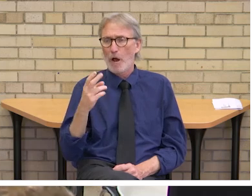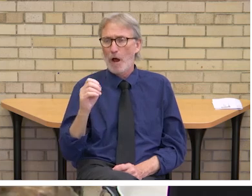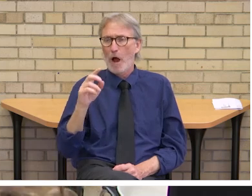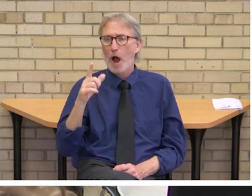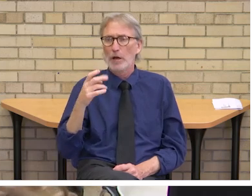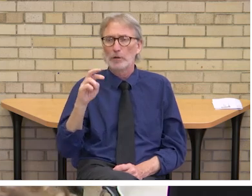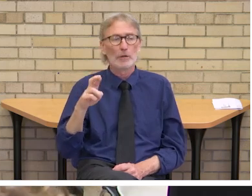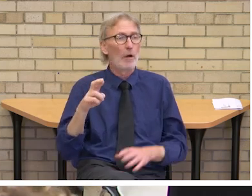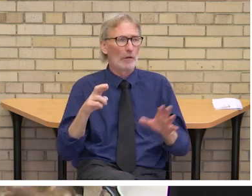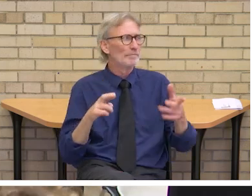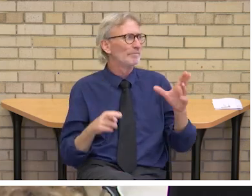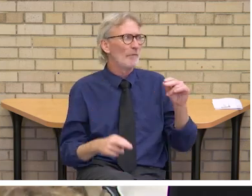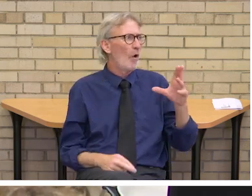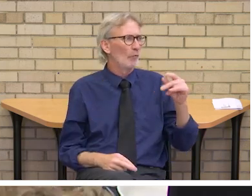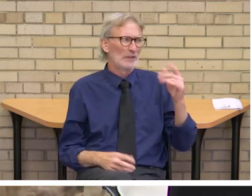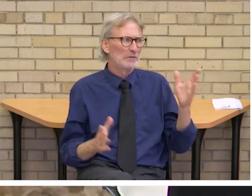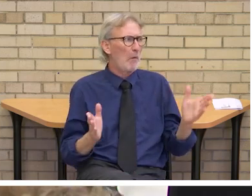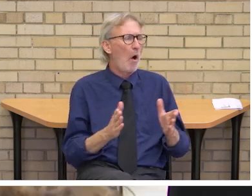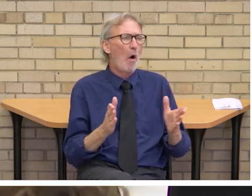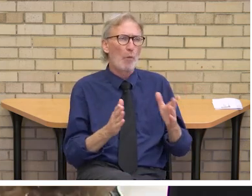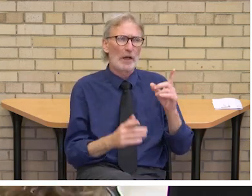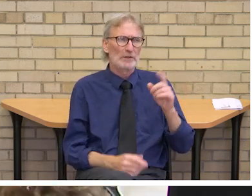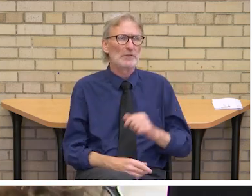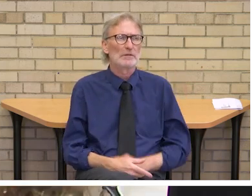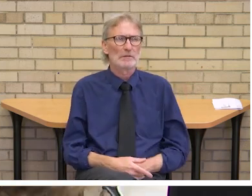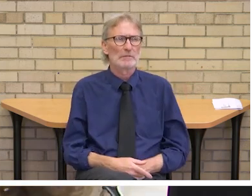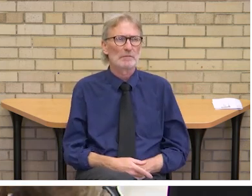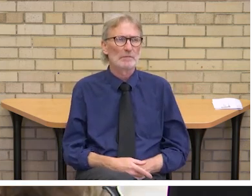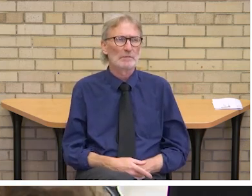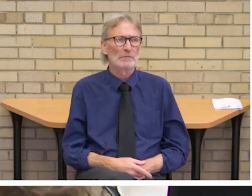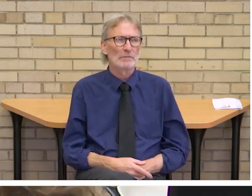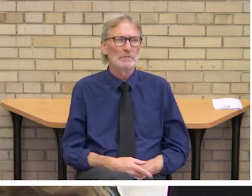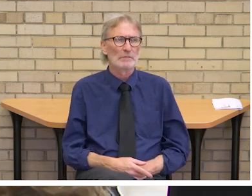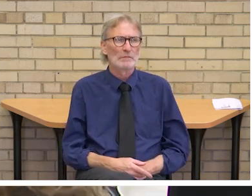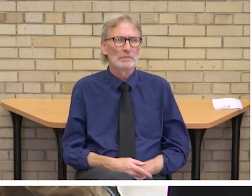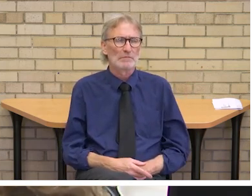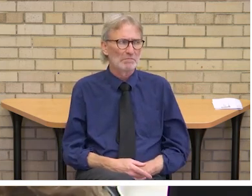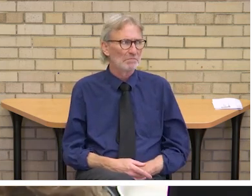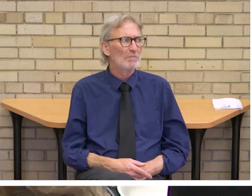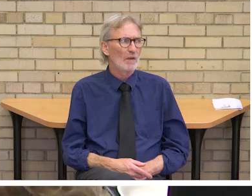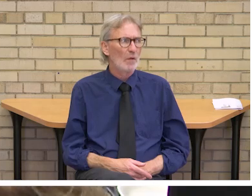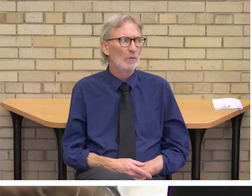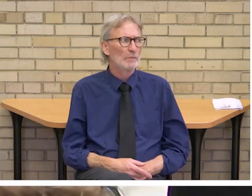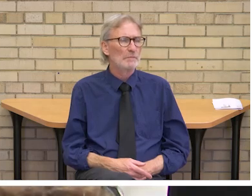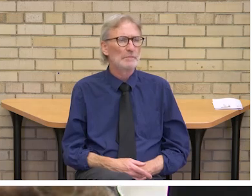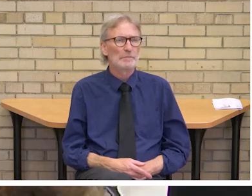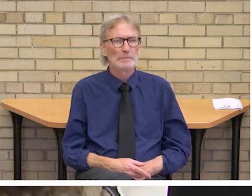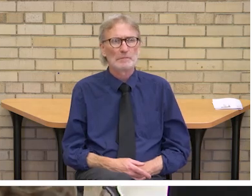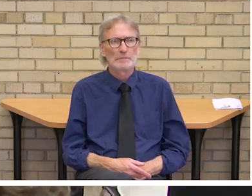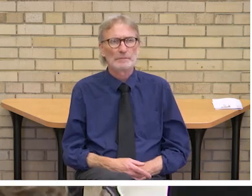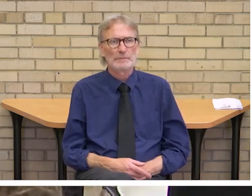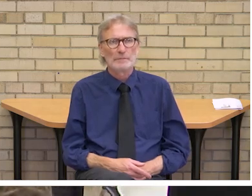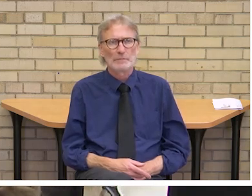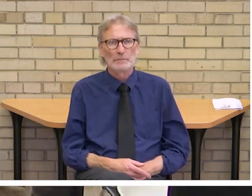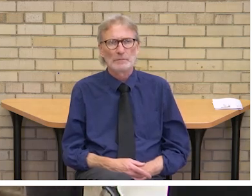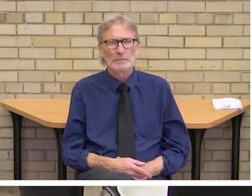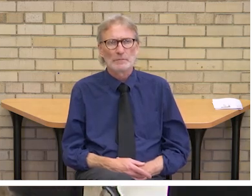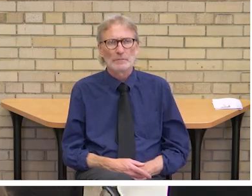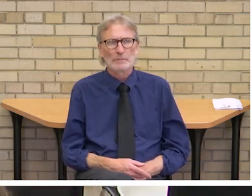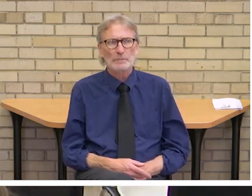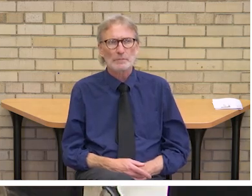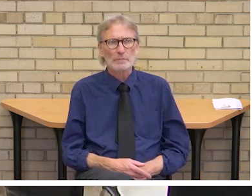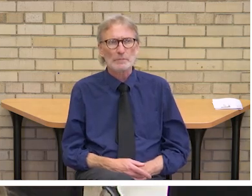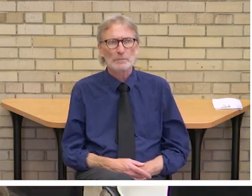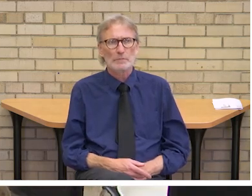50 to 75 ton cranes, which are, in the grand scheme of things, fairly small. It won't alter traffic on Parkview. No, it won't.